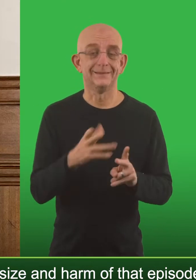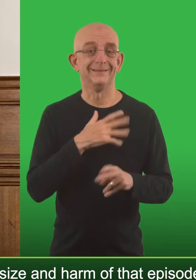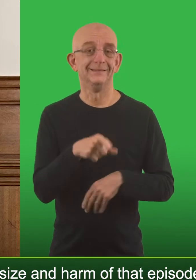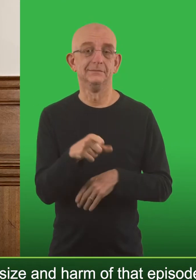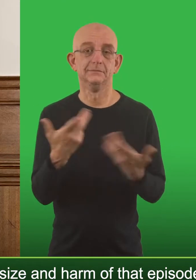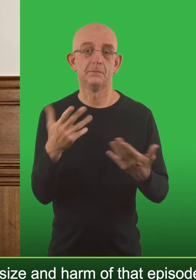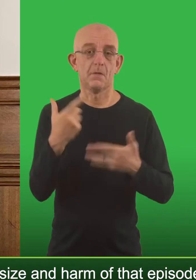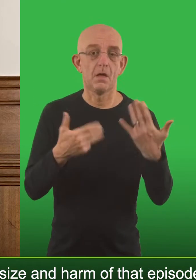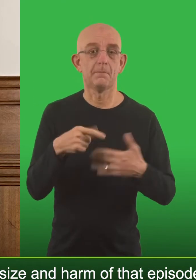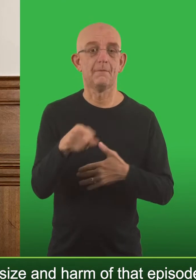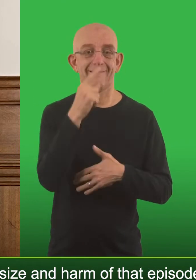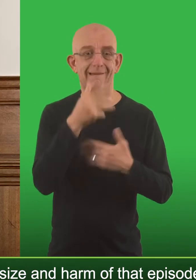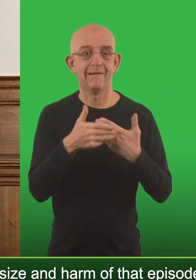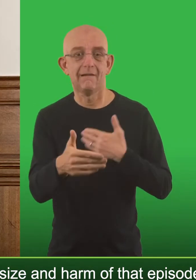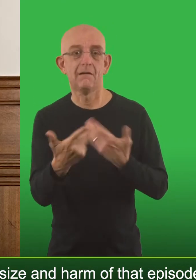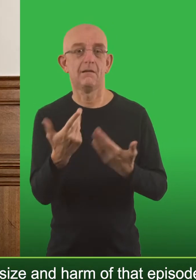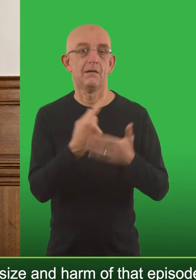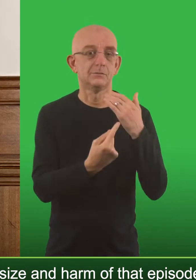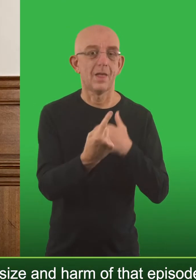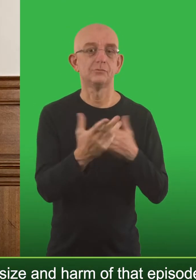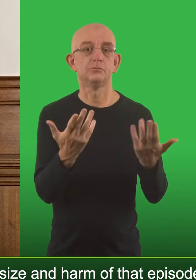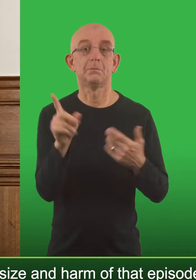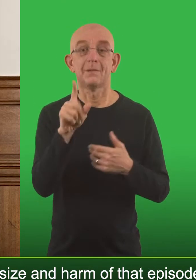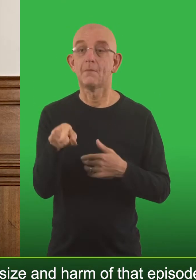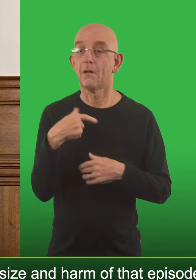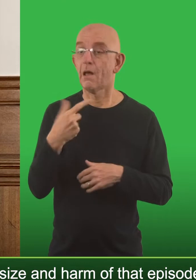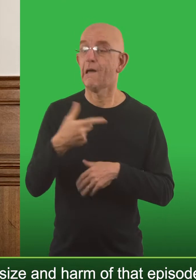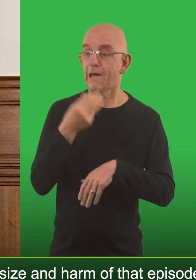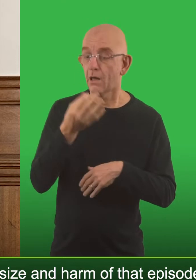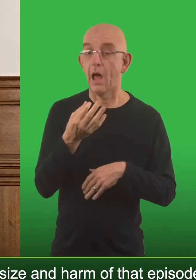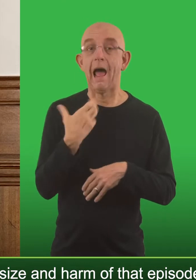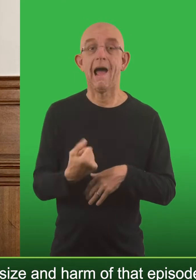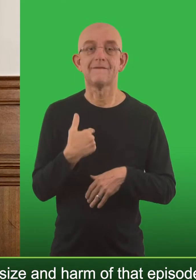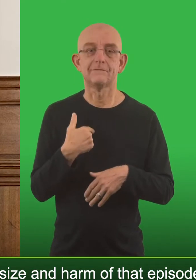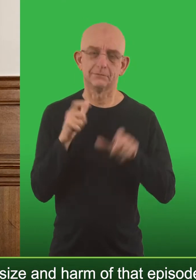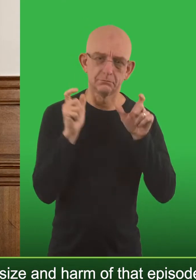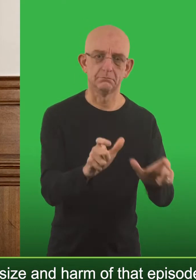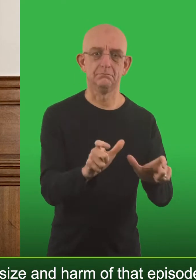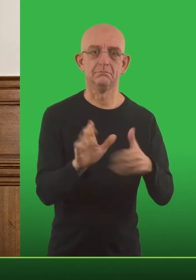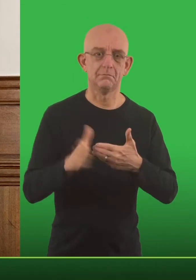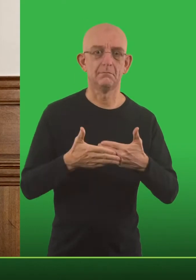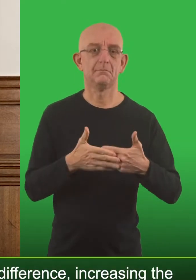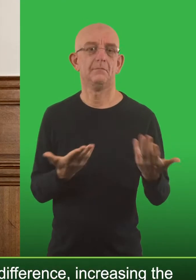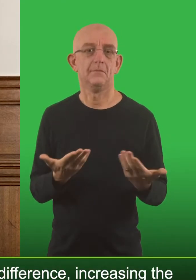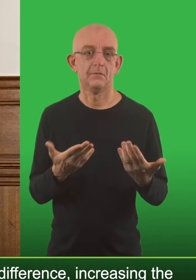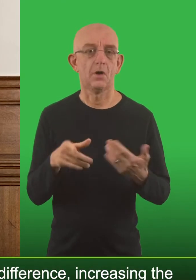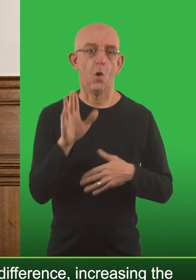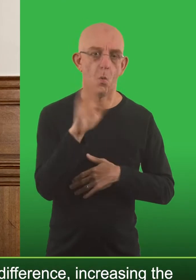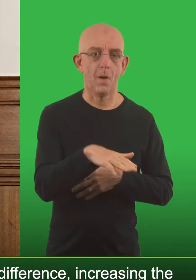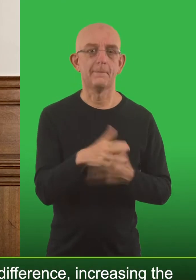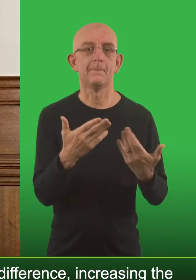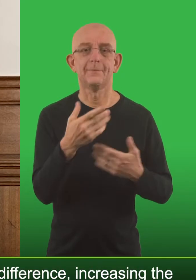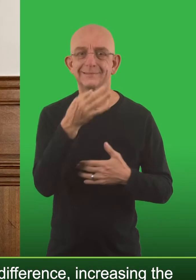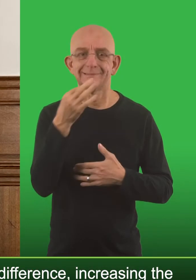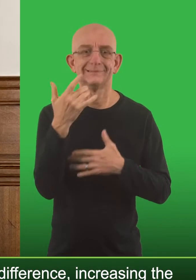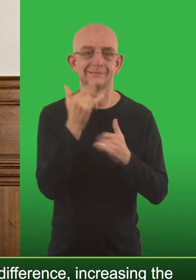the size and harm of that episode will be effective isolation in people with the illness who test positive. Effective home